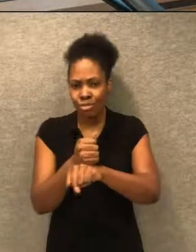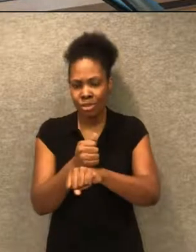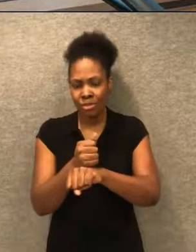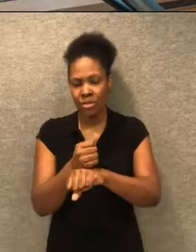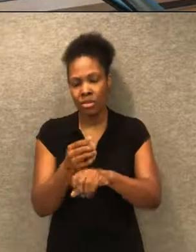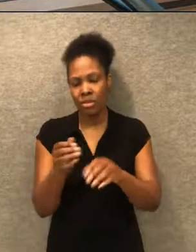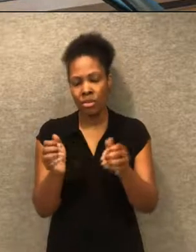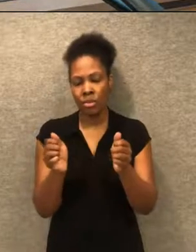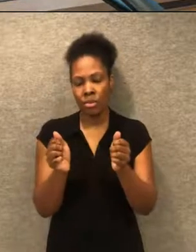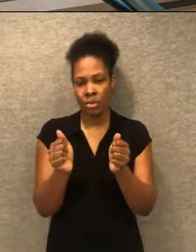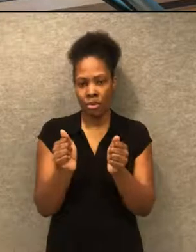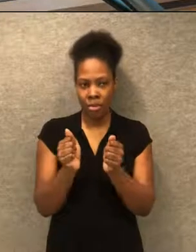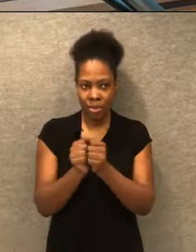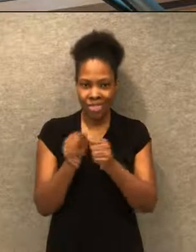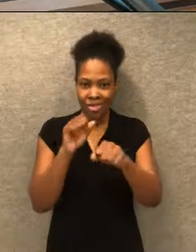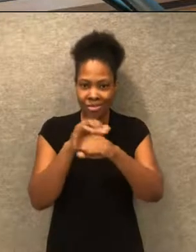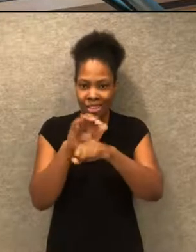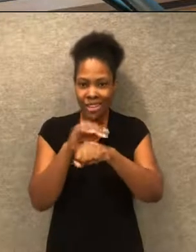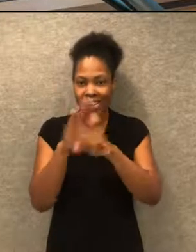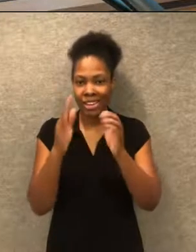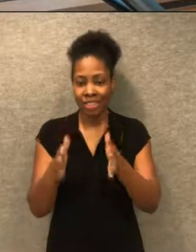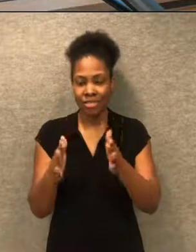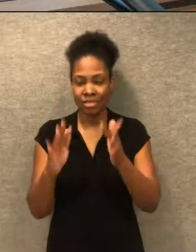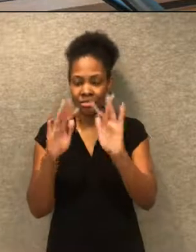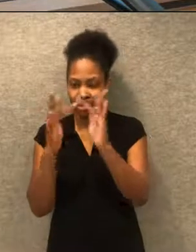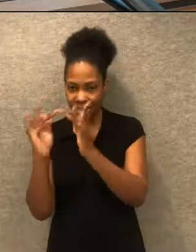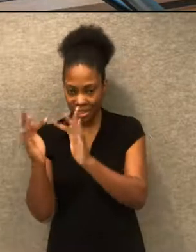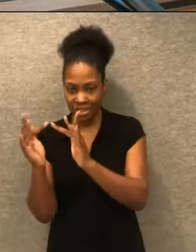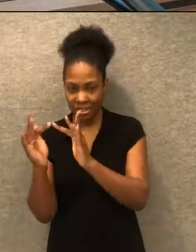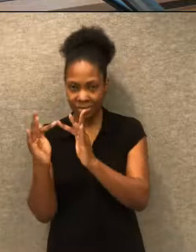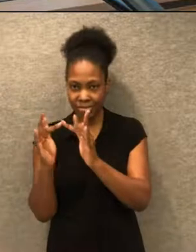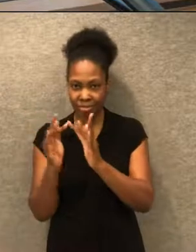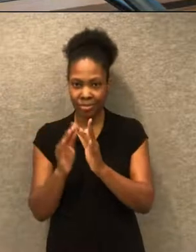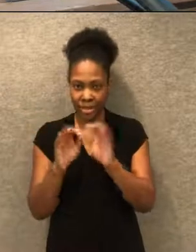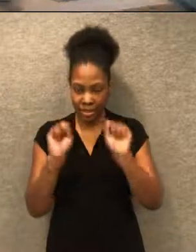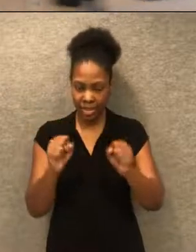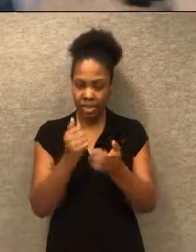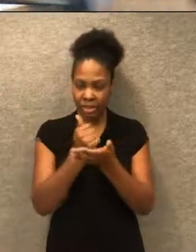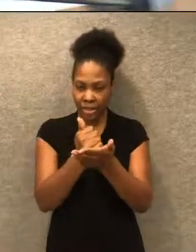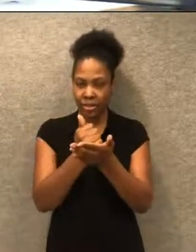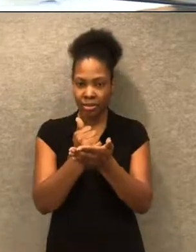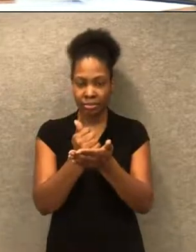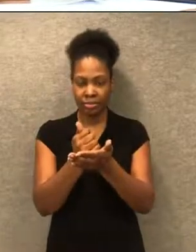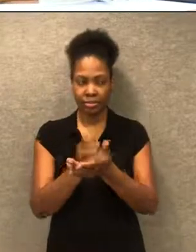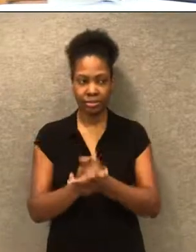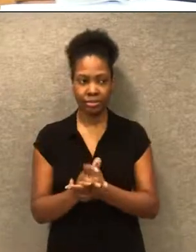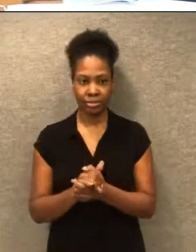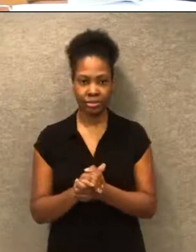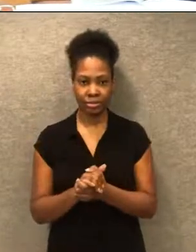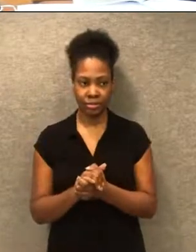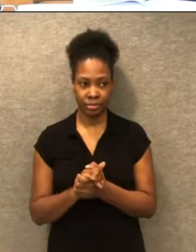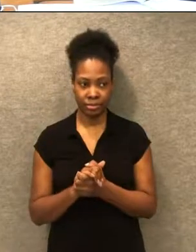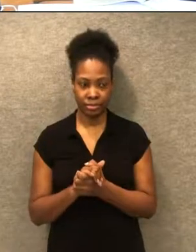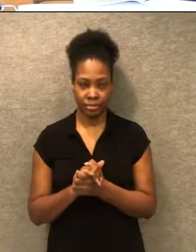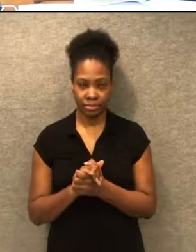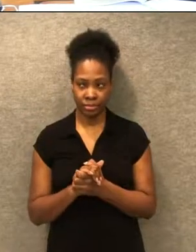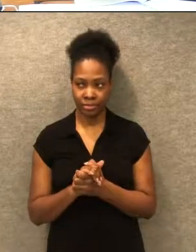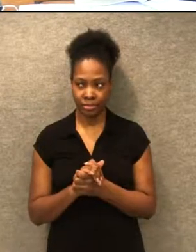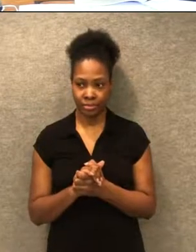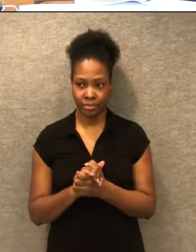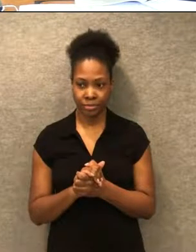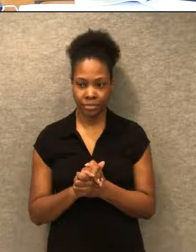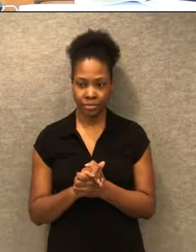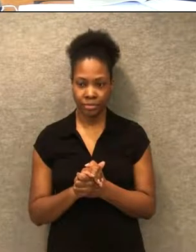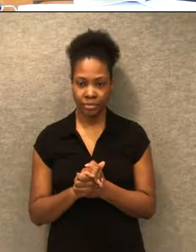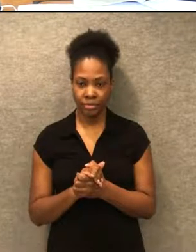certified physicians and psychiatrists and therapists as well who can take care of you. And Dr. Thomas, can you